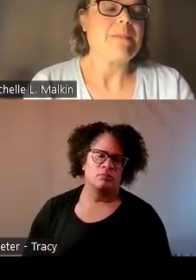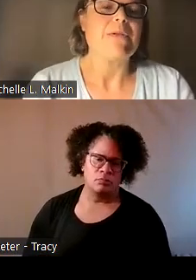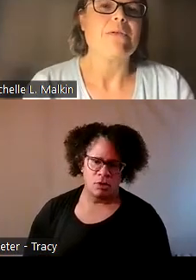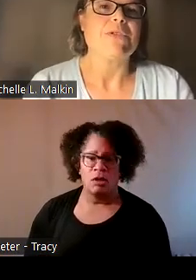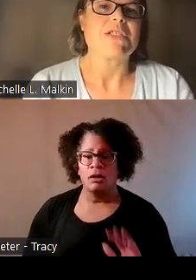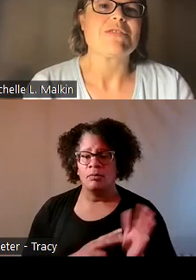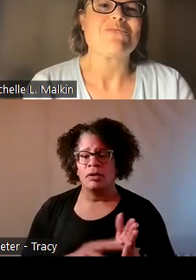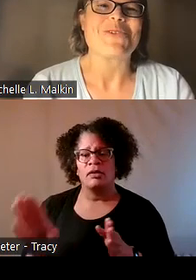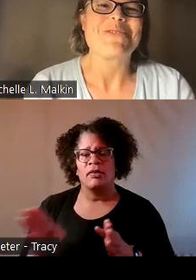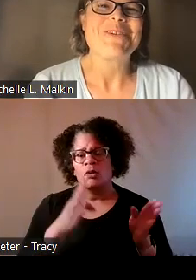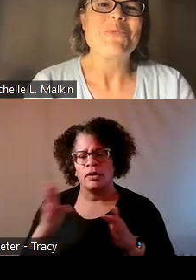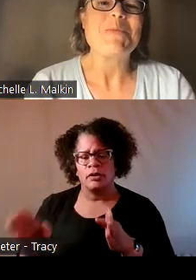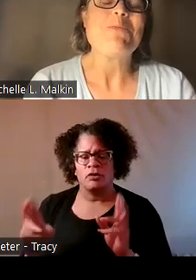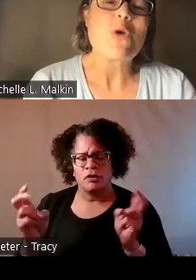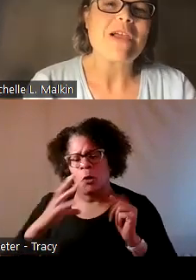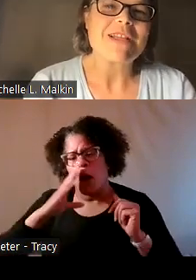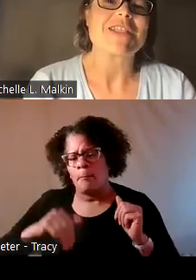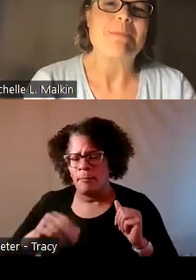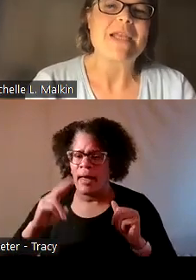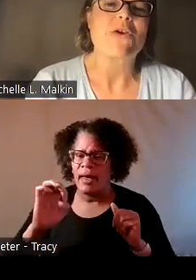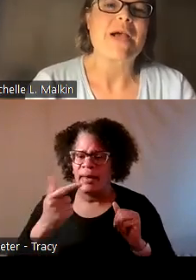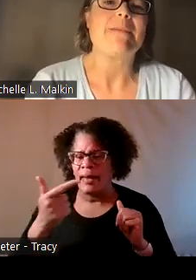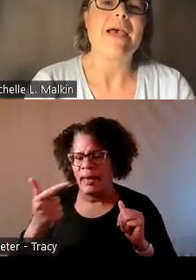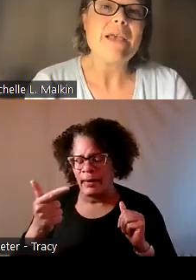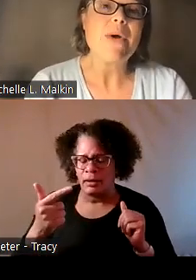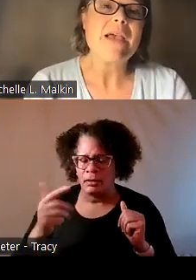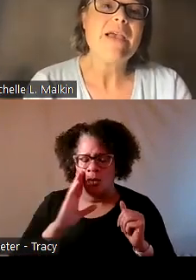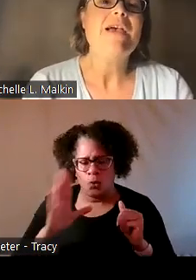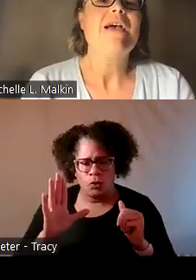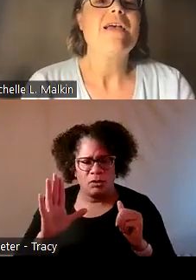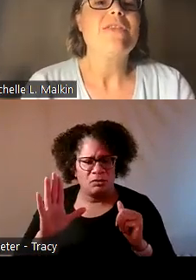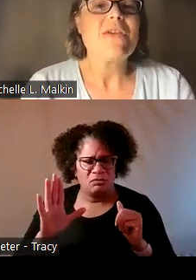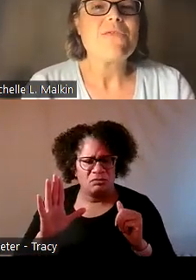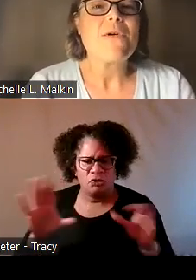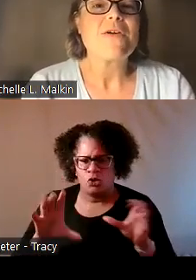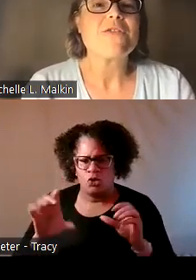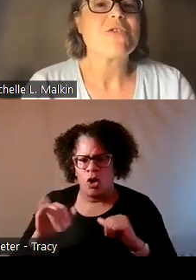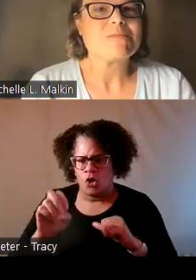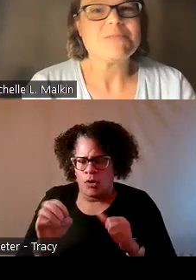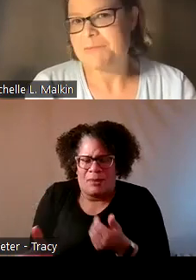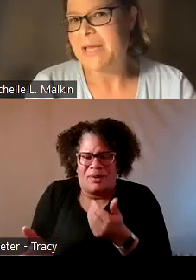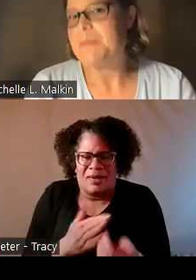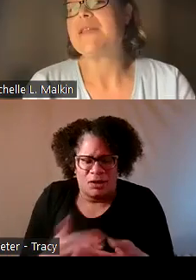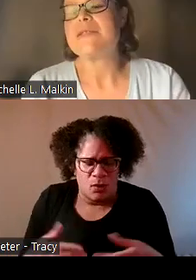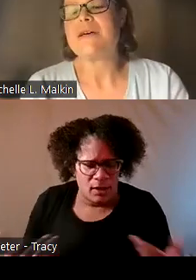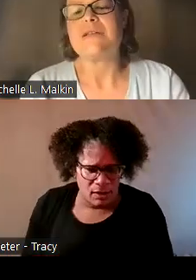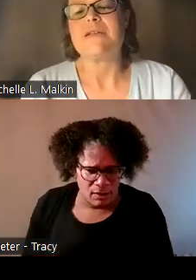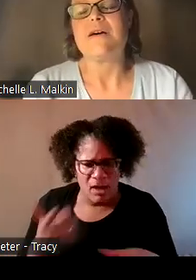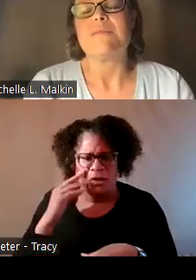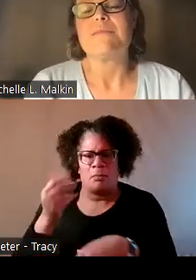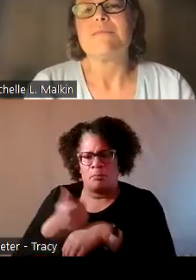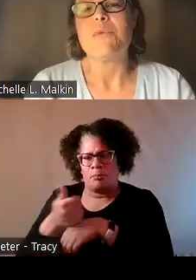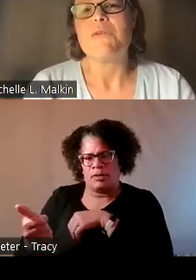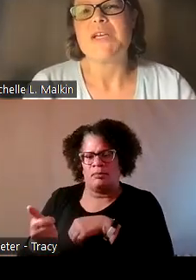they people who just would be more likely to commit a crime anyway, and therefore they're just blaming this